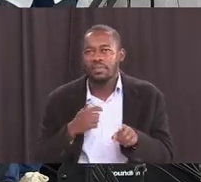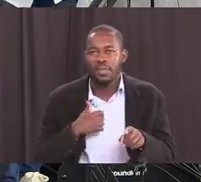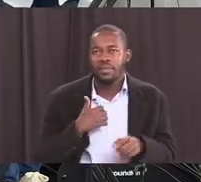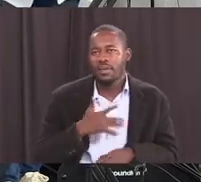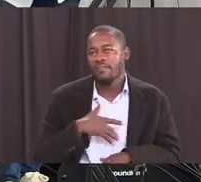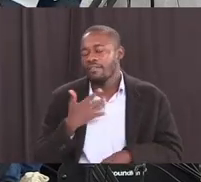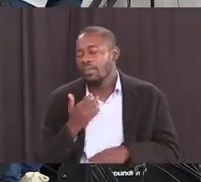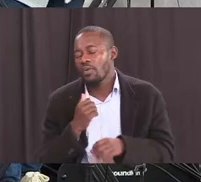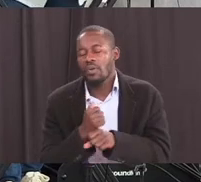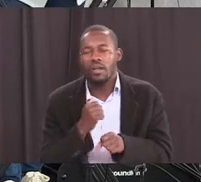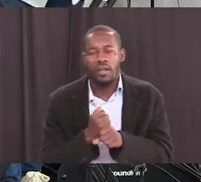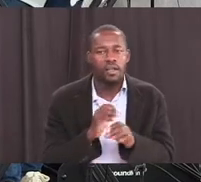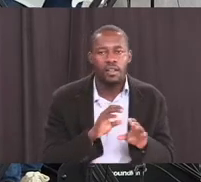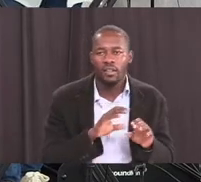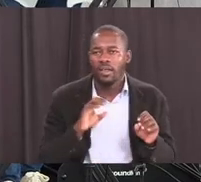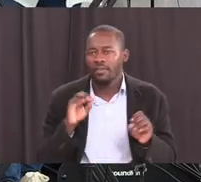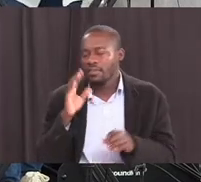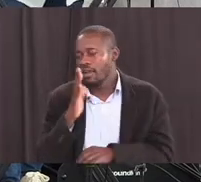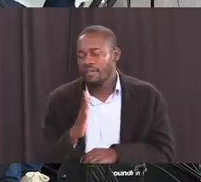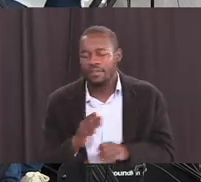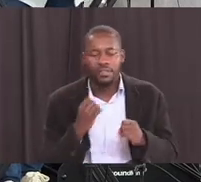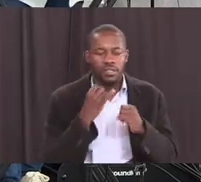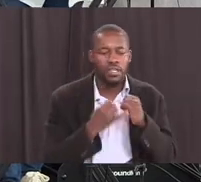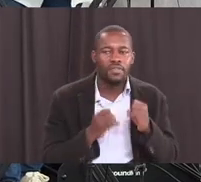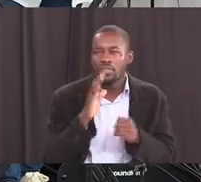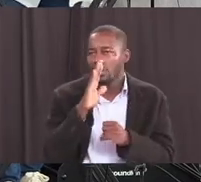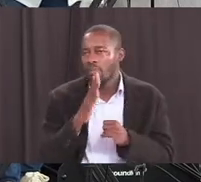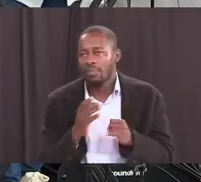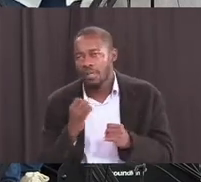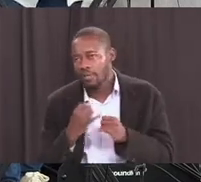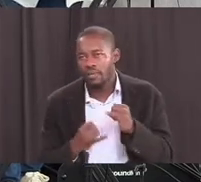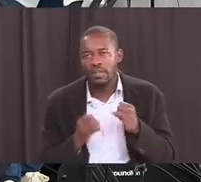don't feel it, you're working.